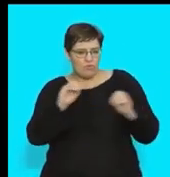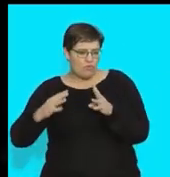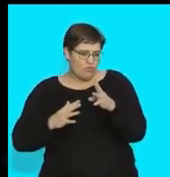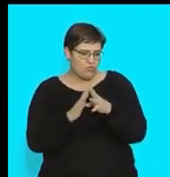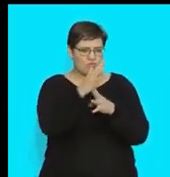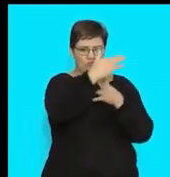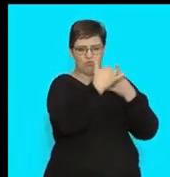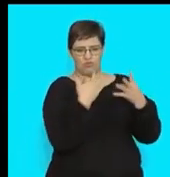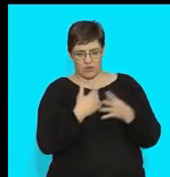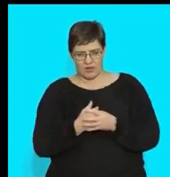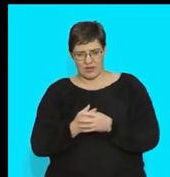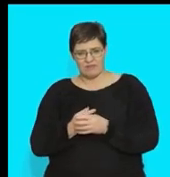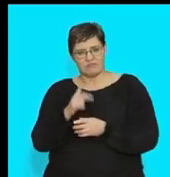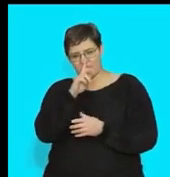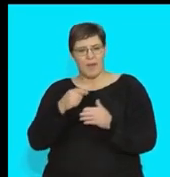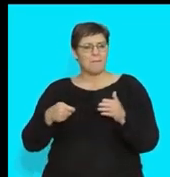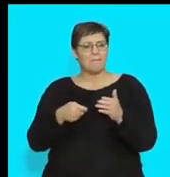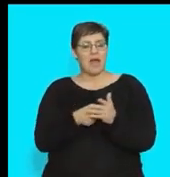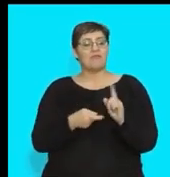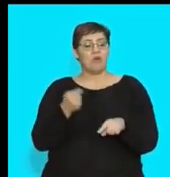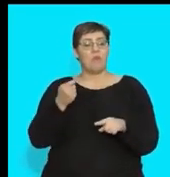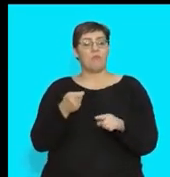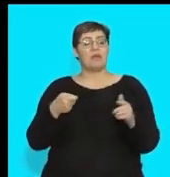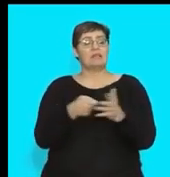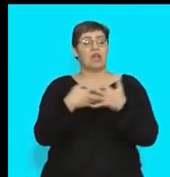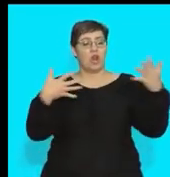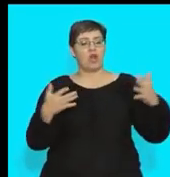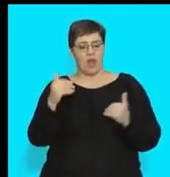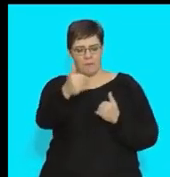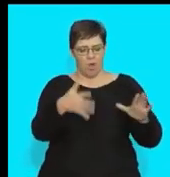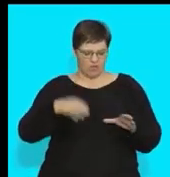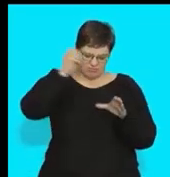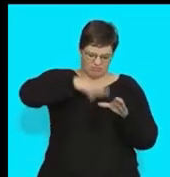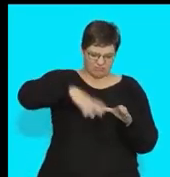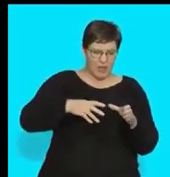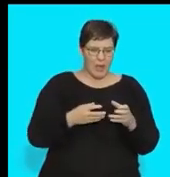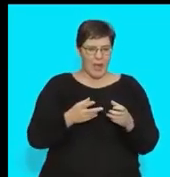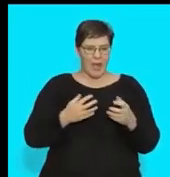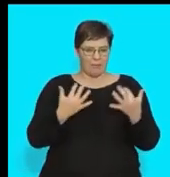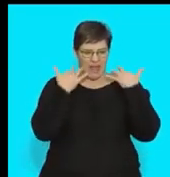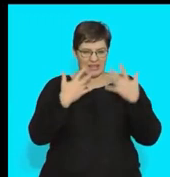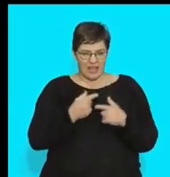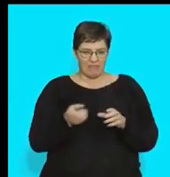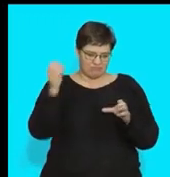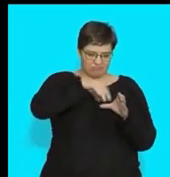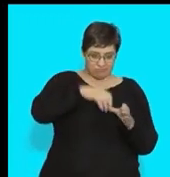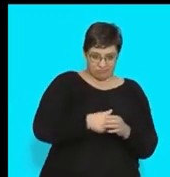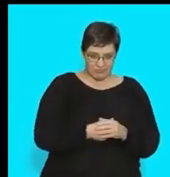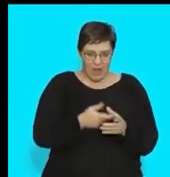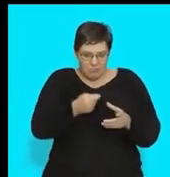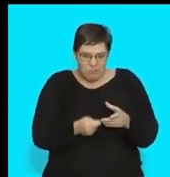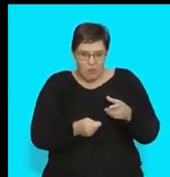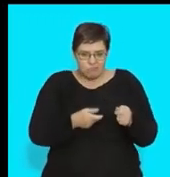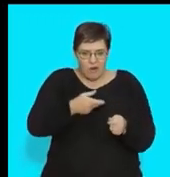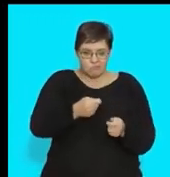through here. They pack. I don't know if you've ever bought anything from Take-A-Lot. It's like that box with all the plastic in it. You can just pop it.